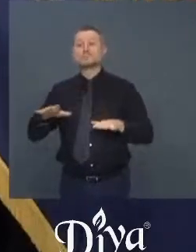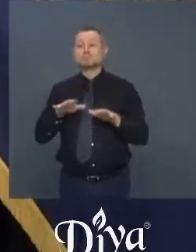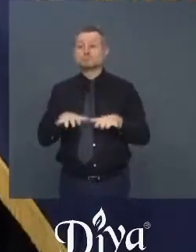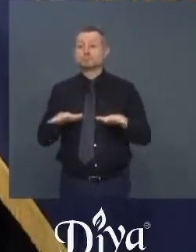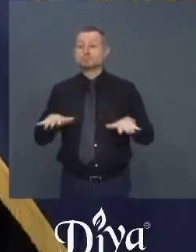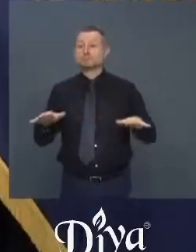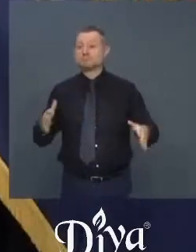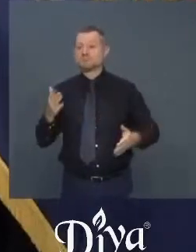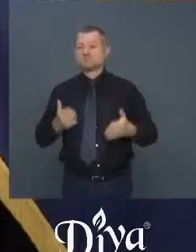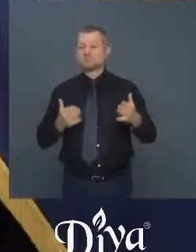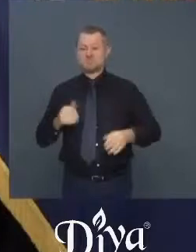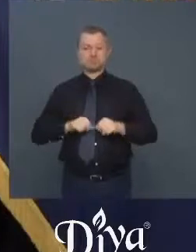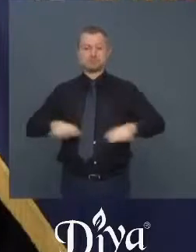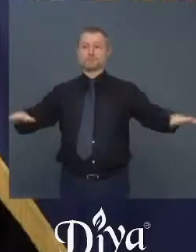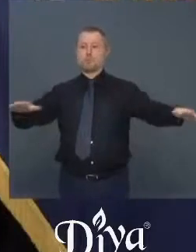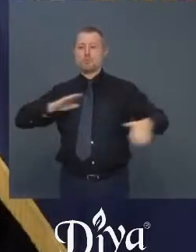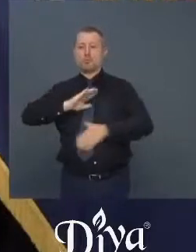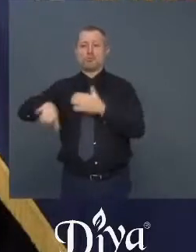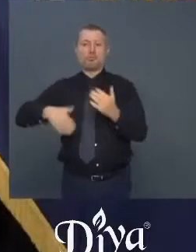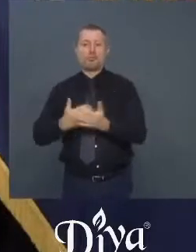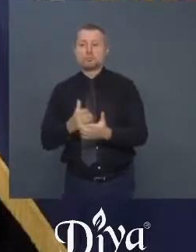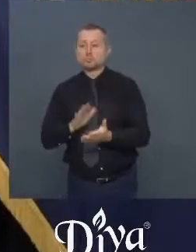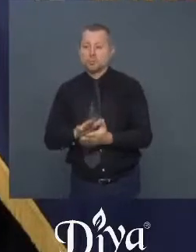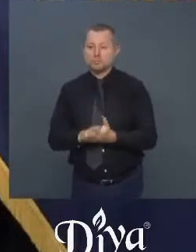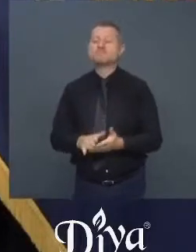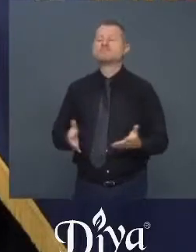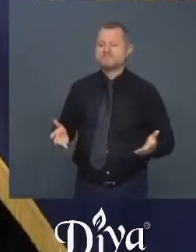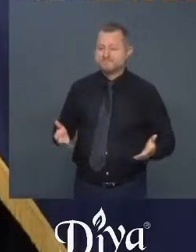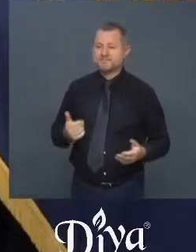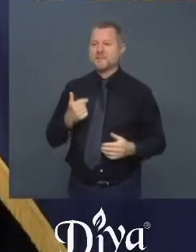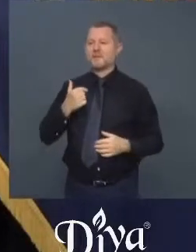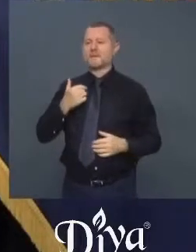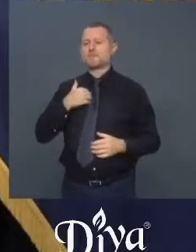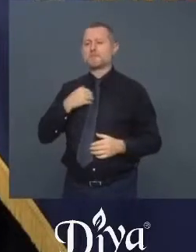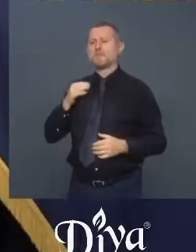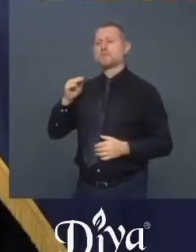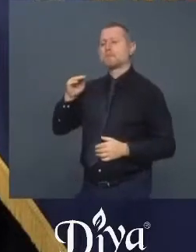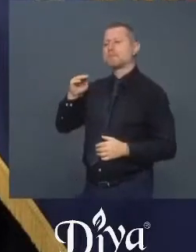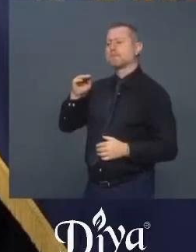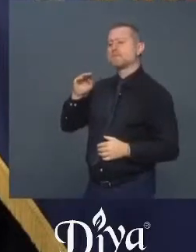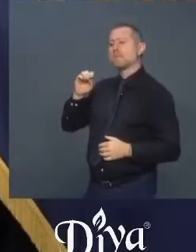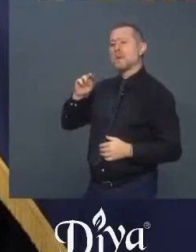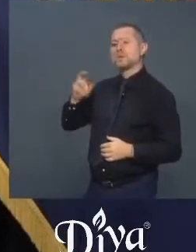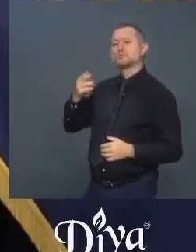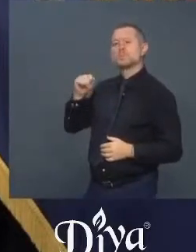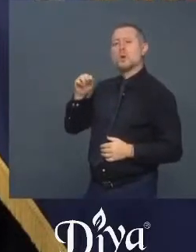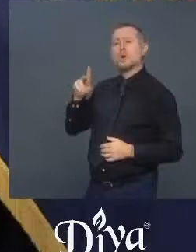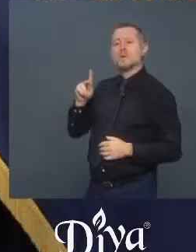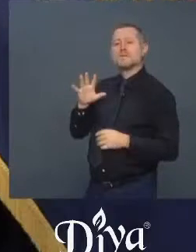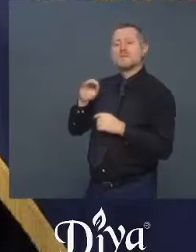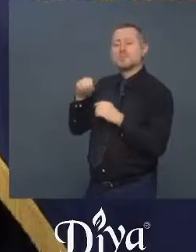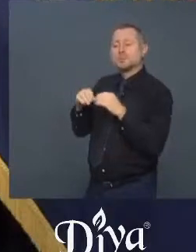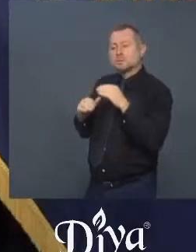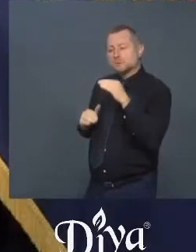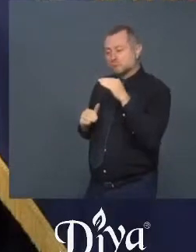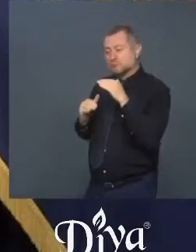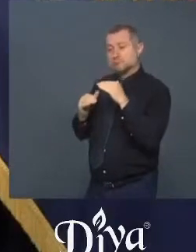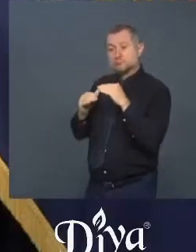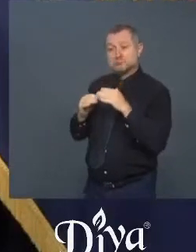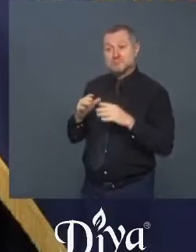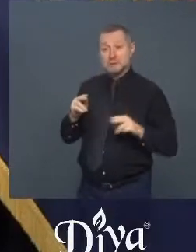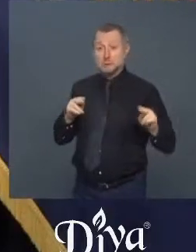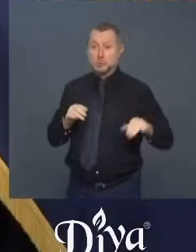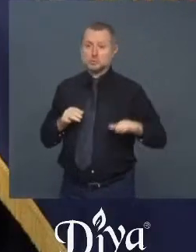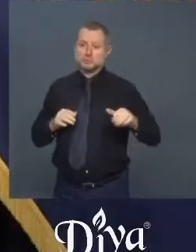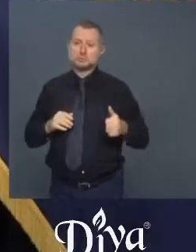school, then we have a benchmark of 5%. The city has